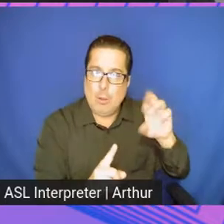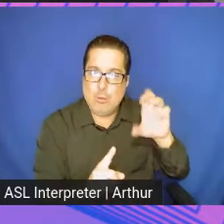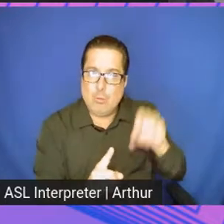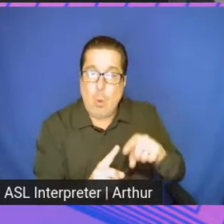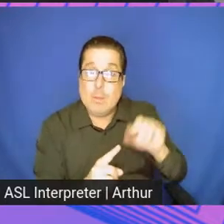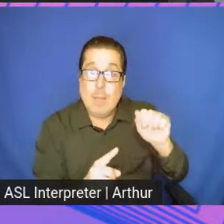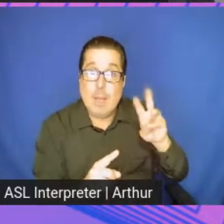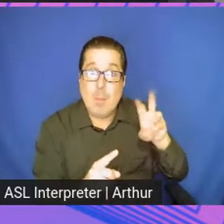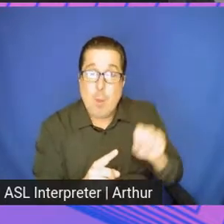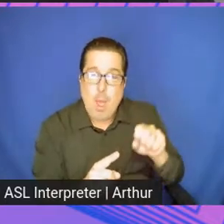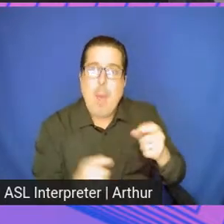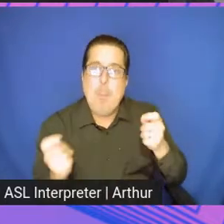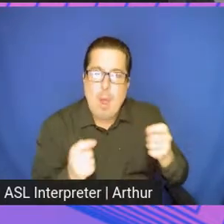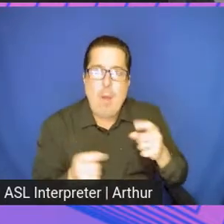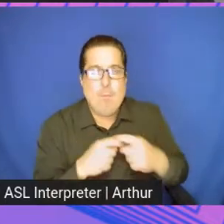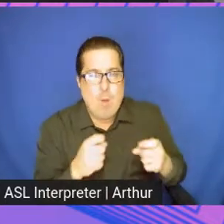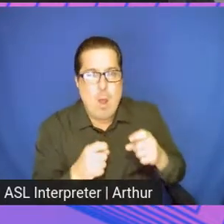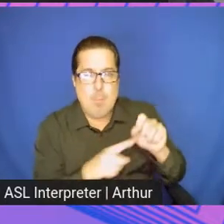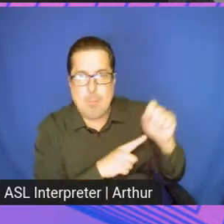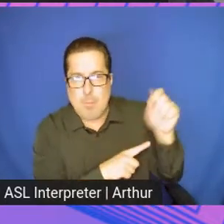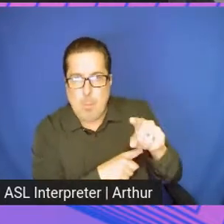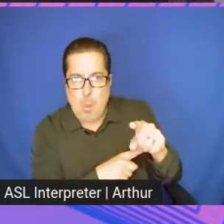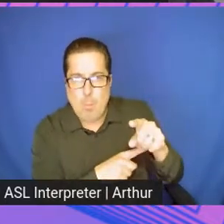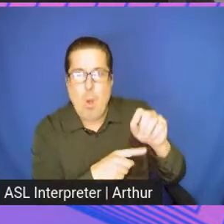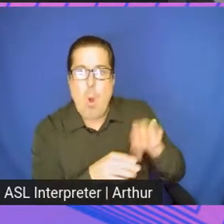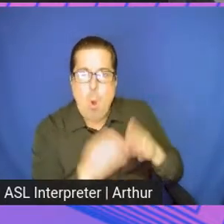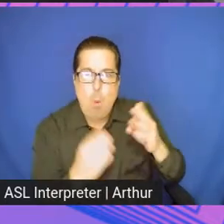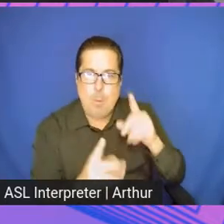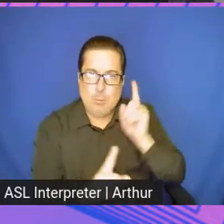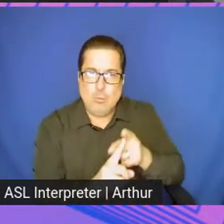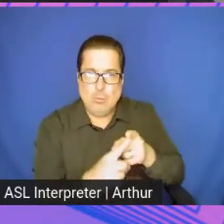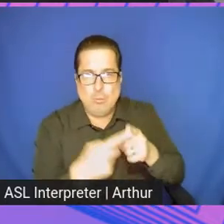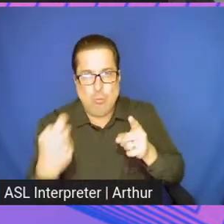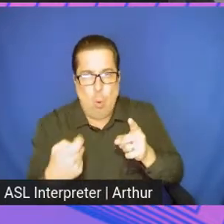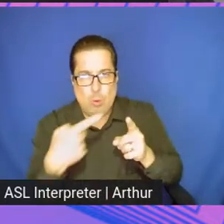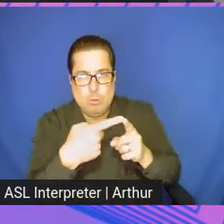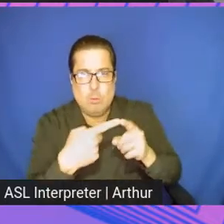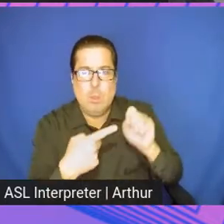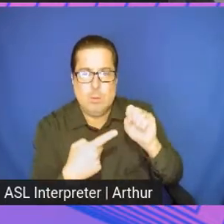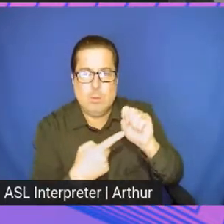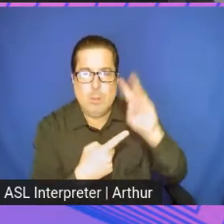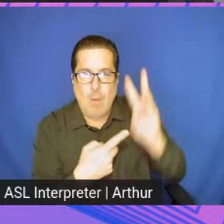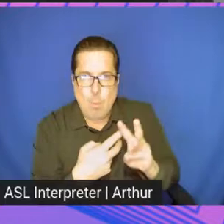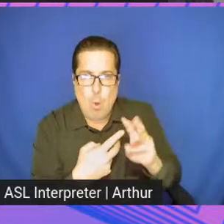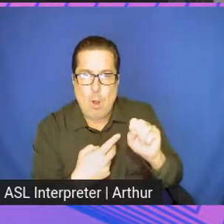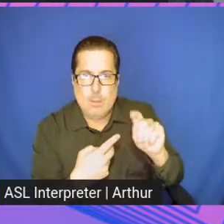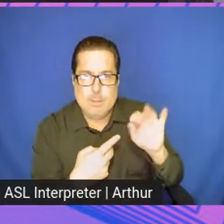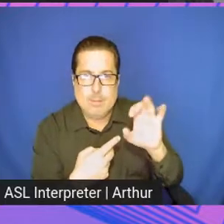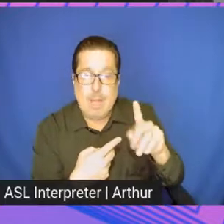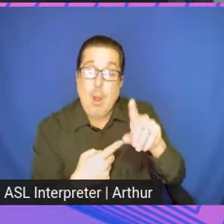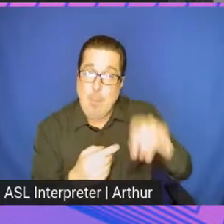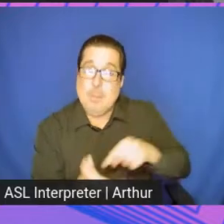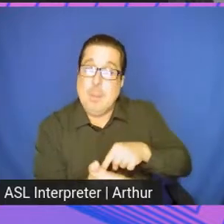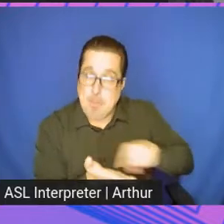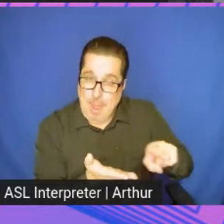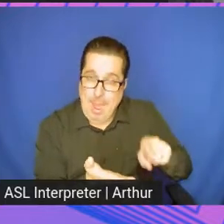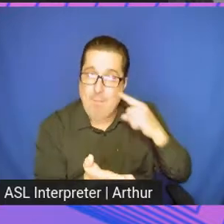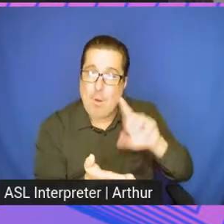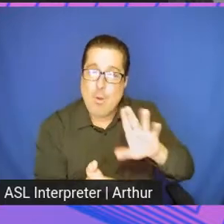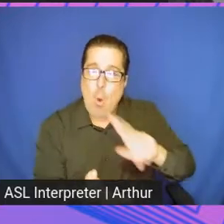the deployment of this open source software stack. Now, you do have to pay in order to have your own personal